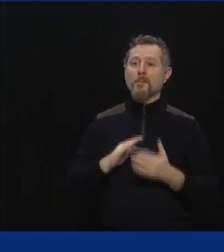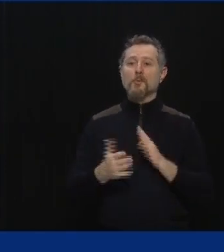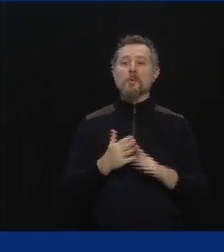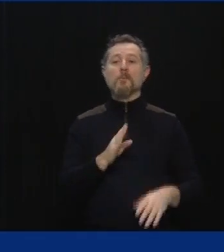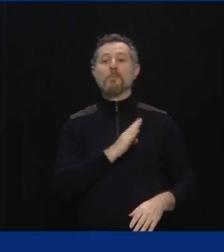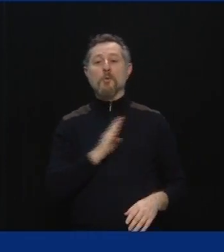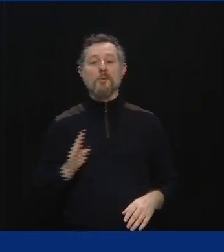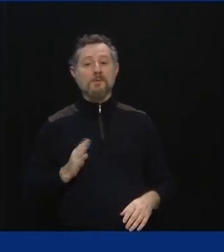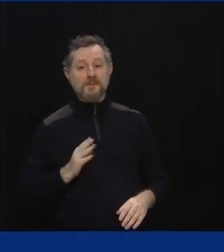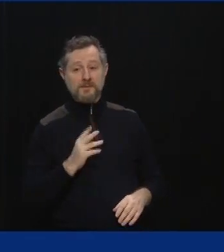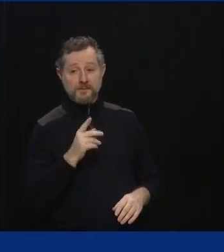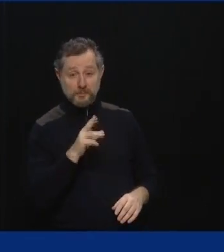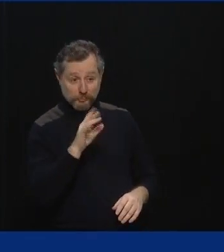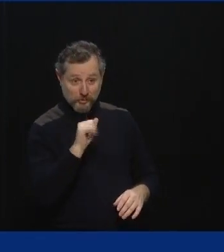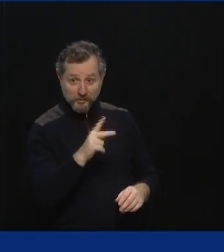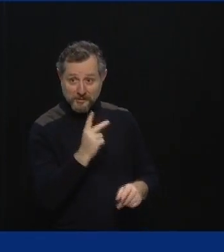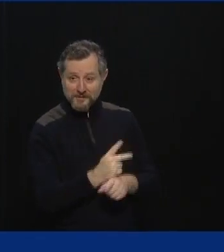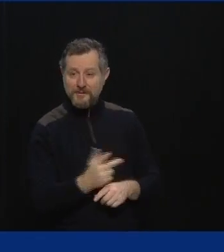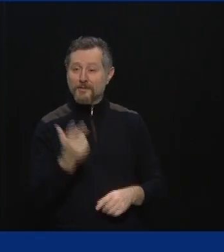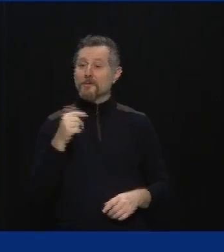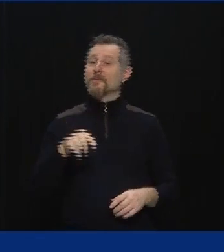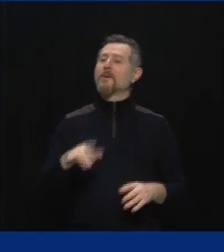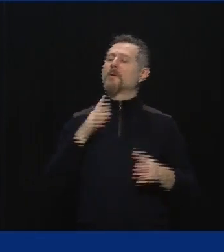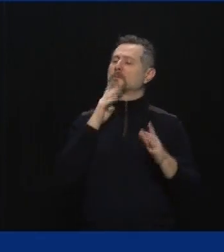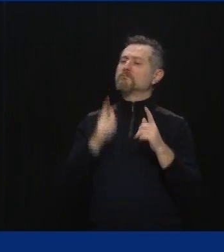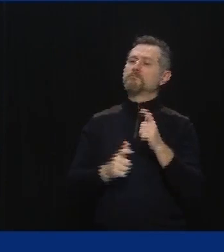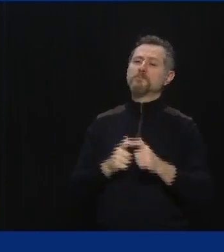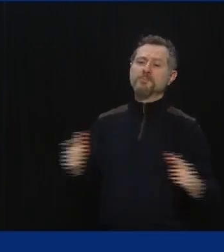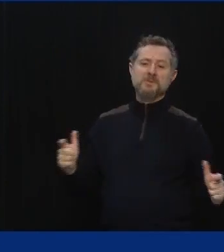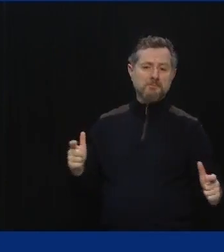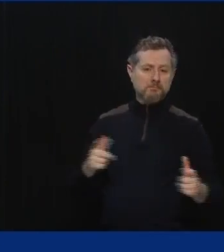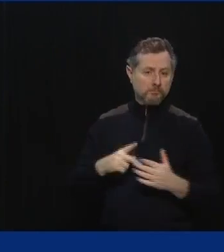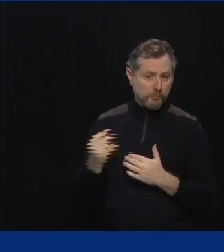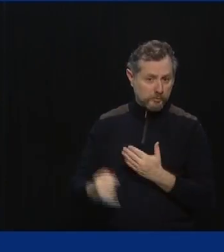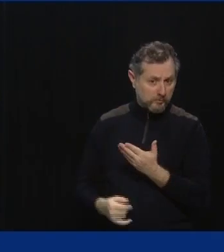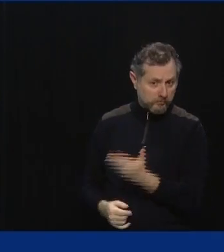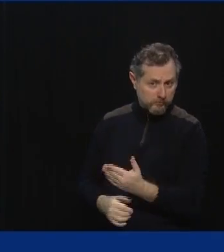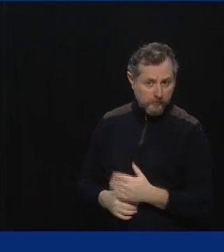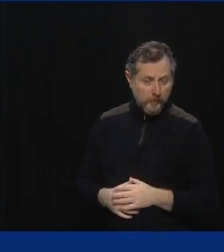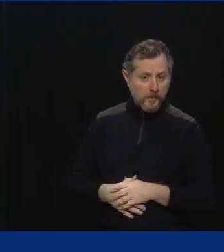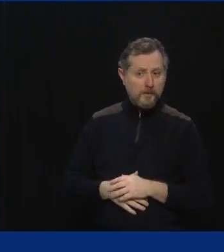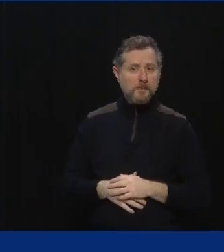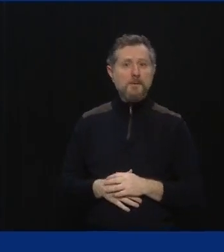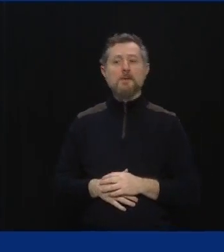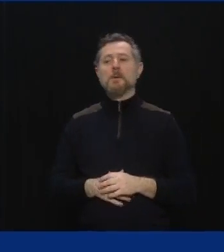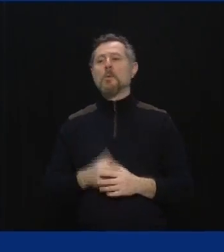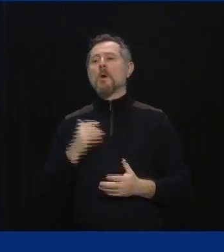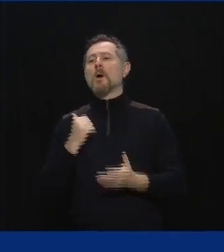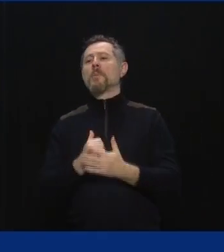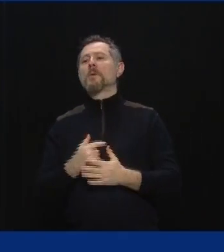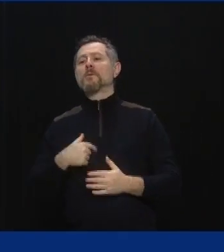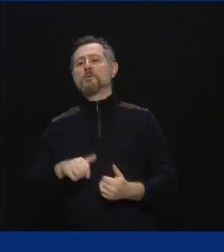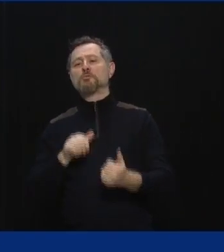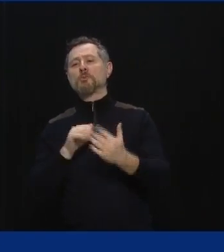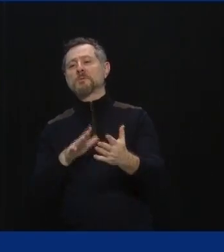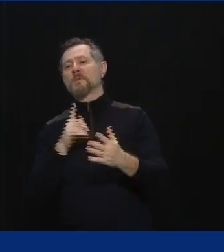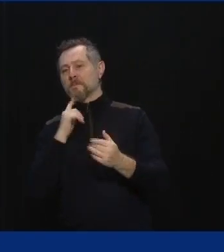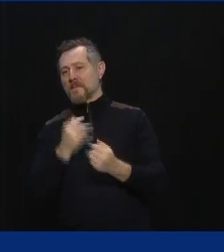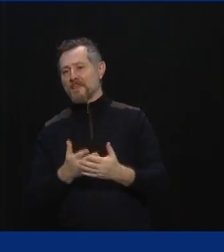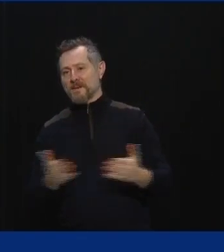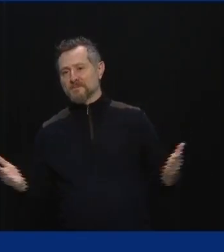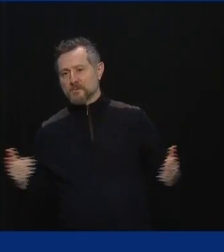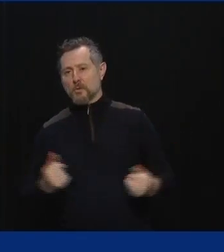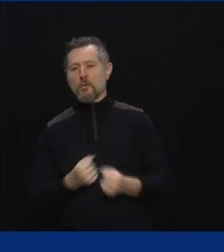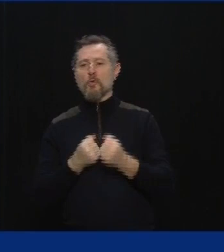This project is a big project. This is gonna help us to address many of the things that exacerbated